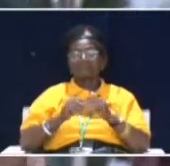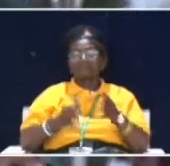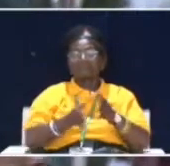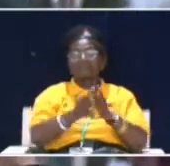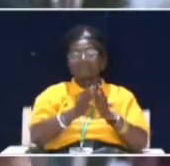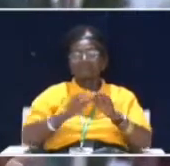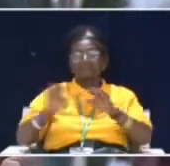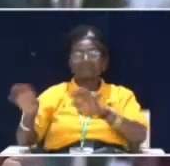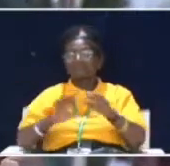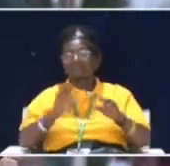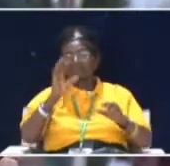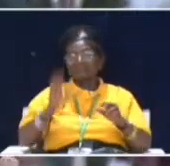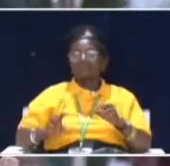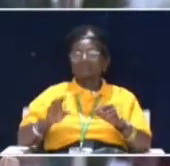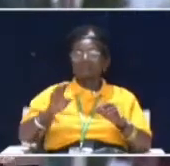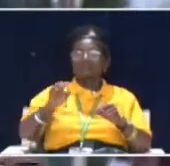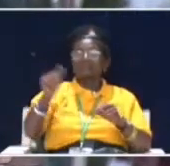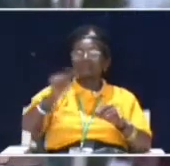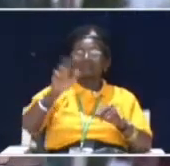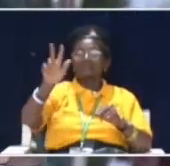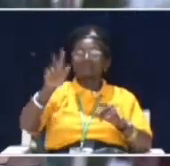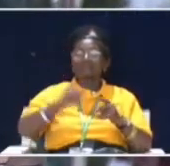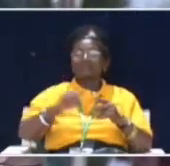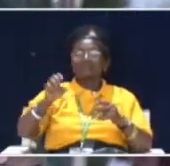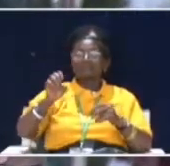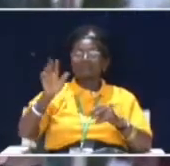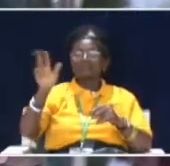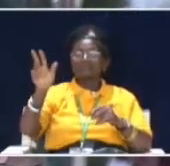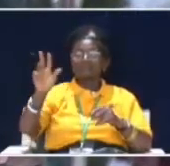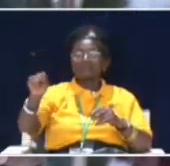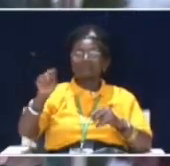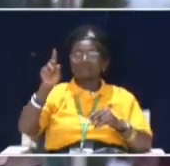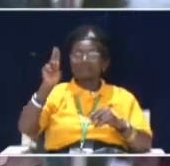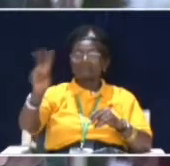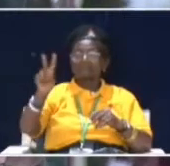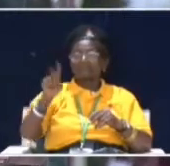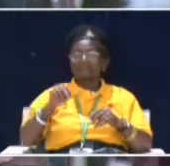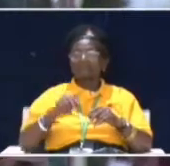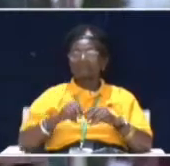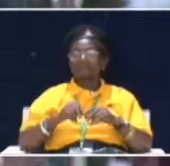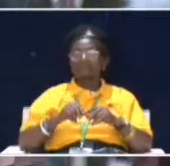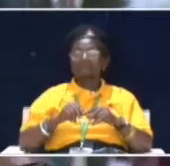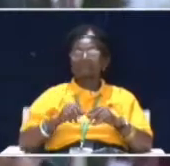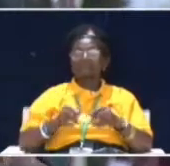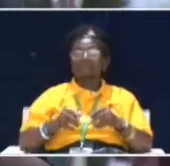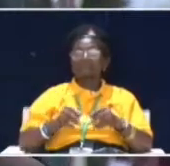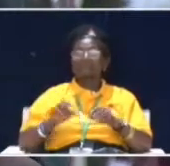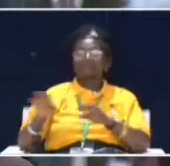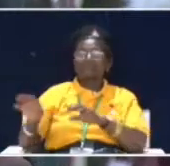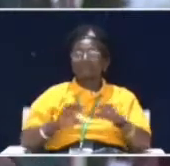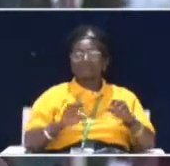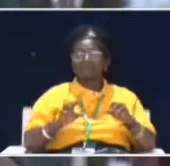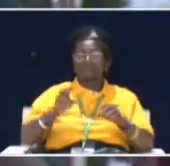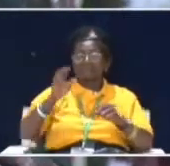chapter 13, verse 22. Acts 13, you can read it from 21 to